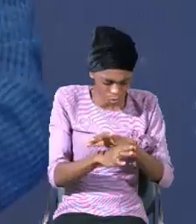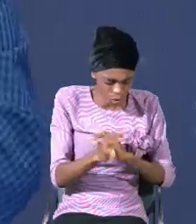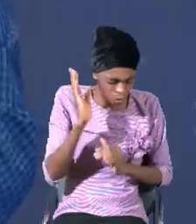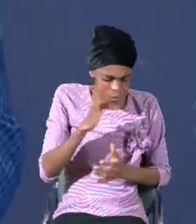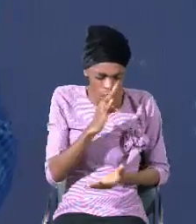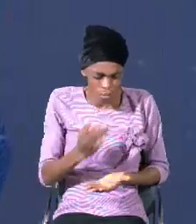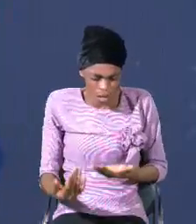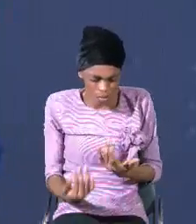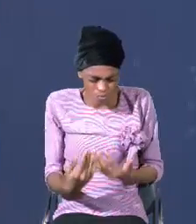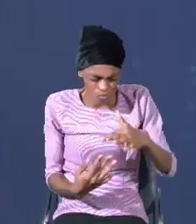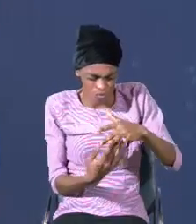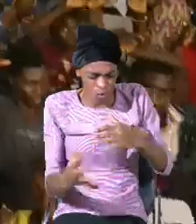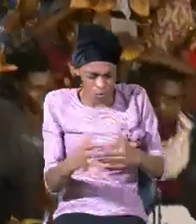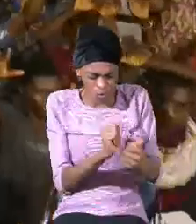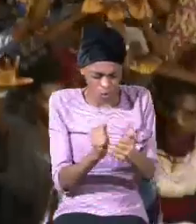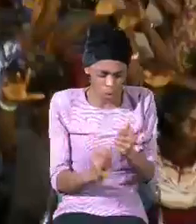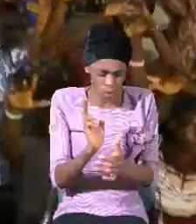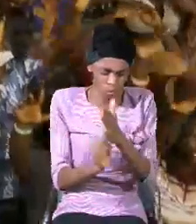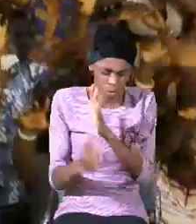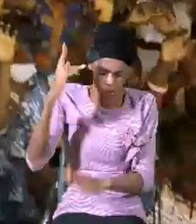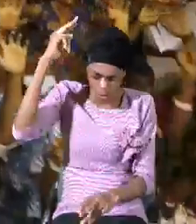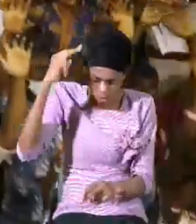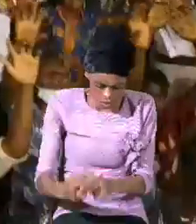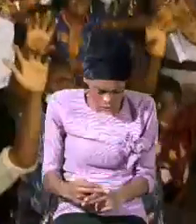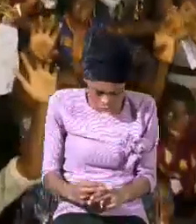up in Jesus' name.